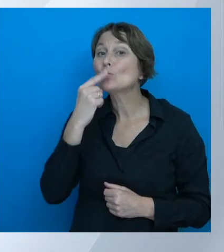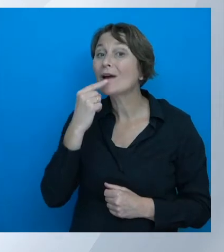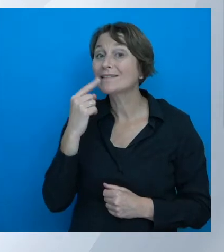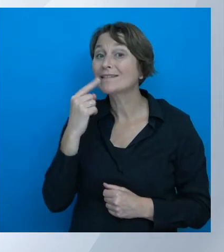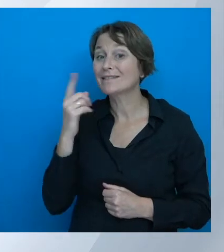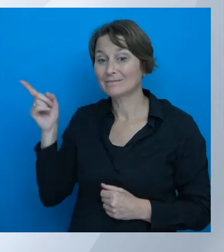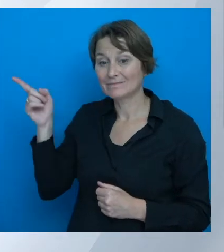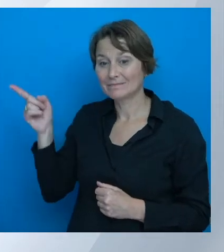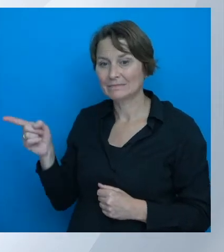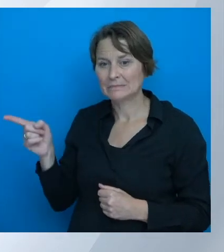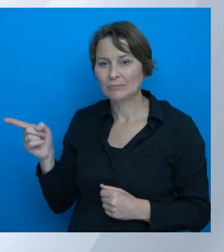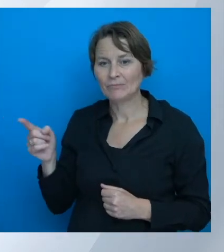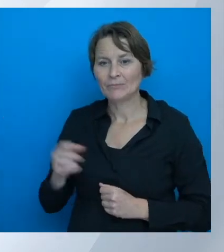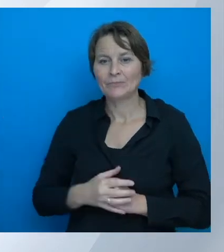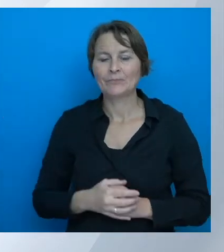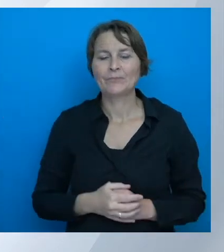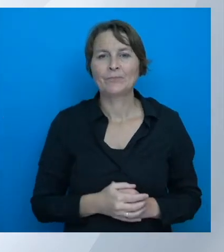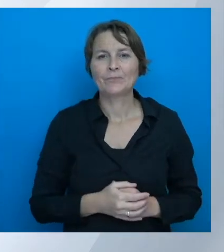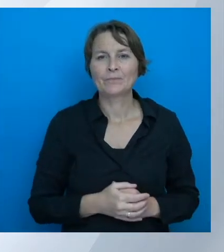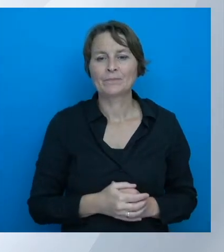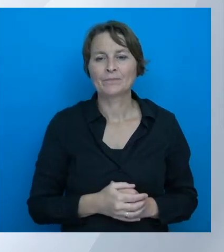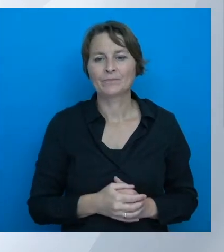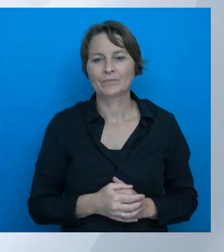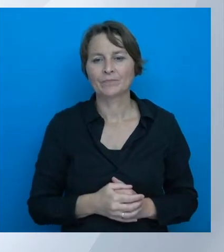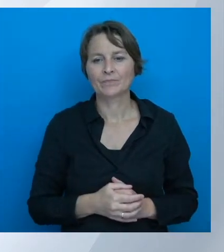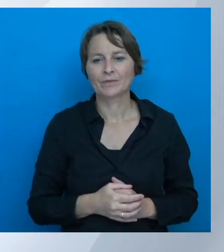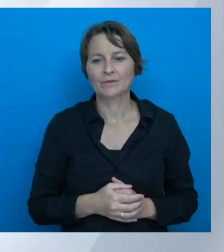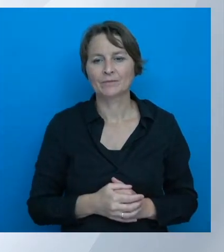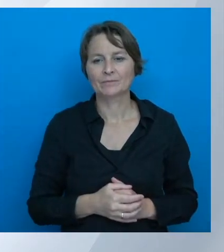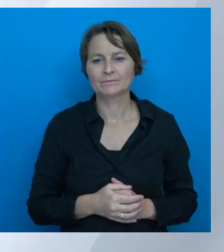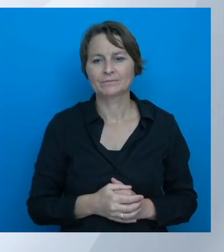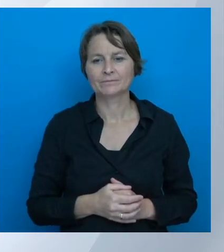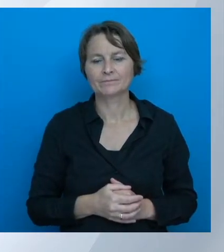get a queue client from Azure?